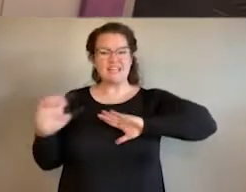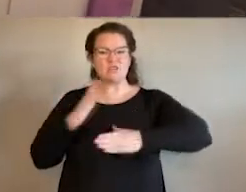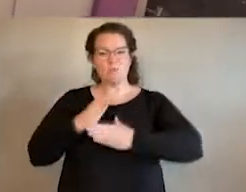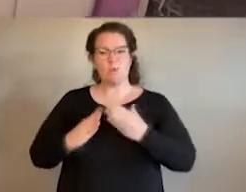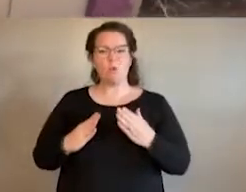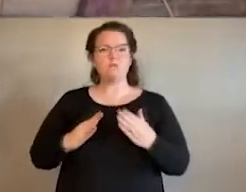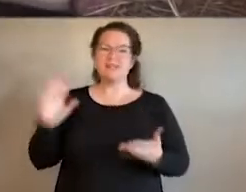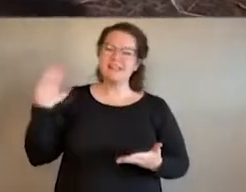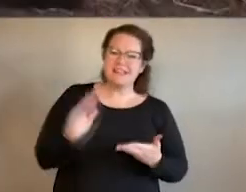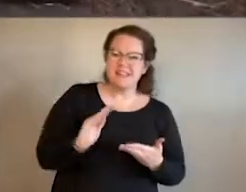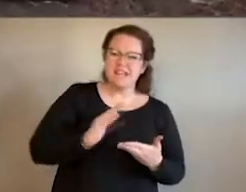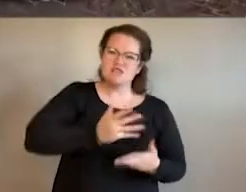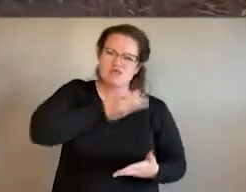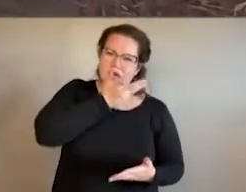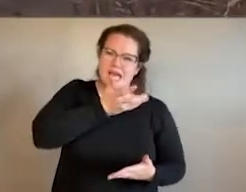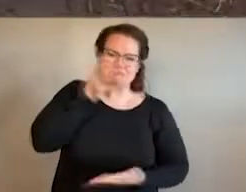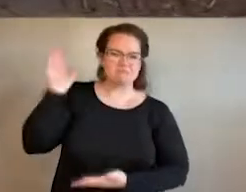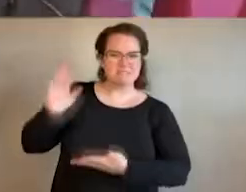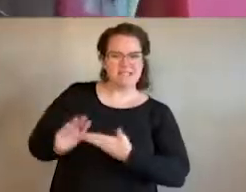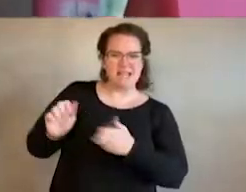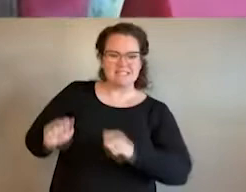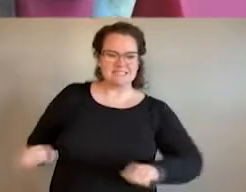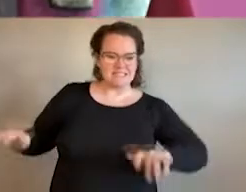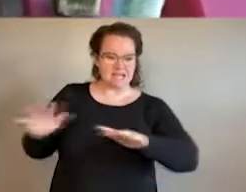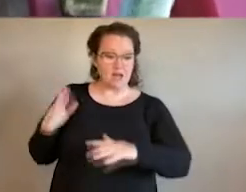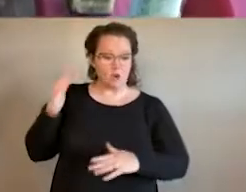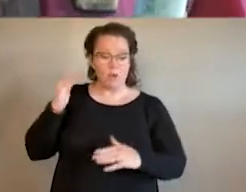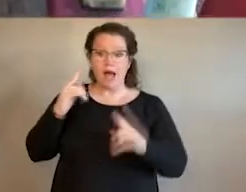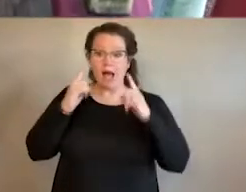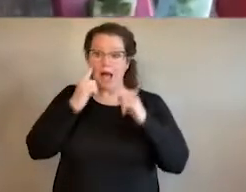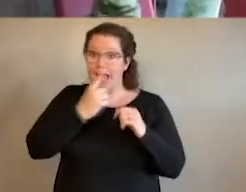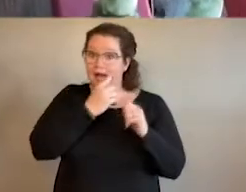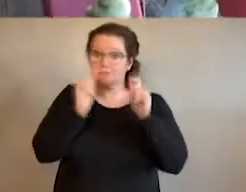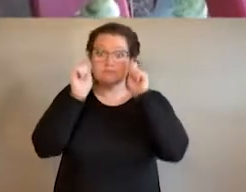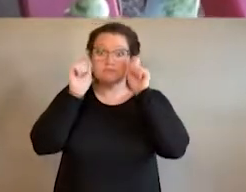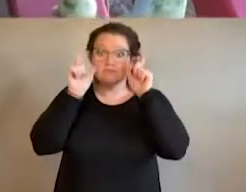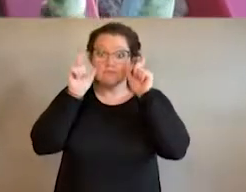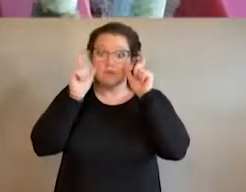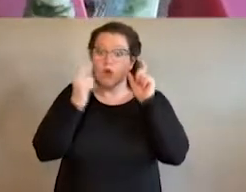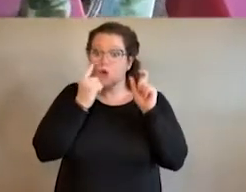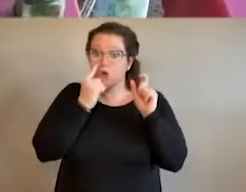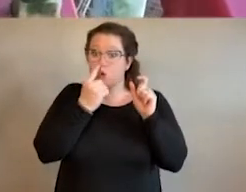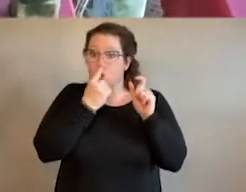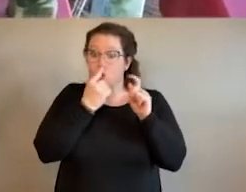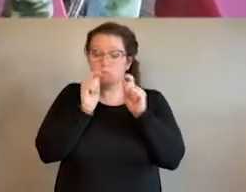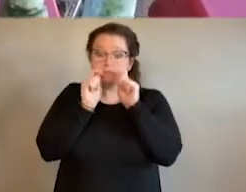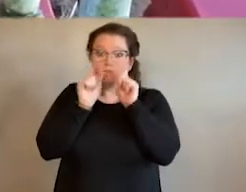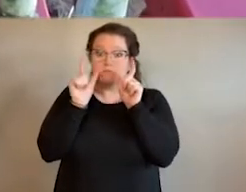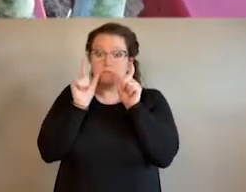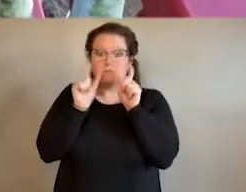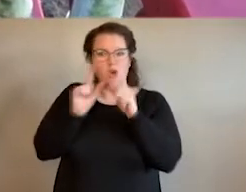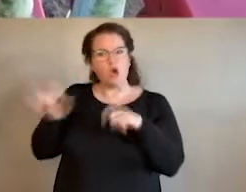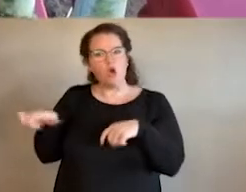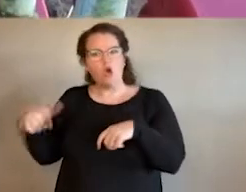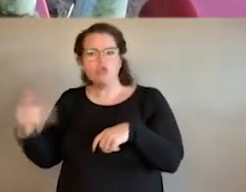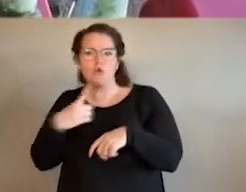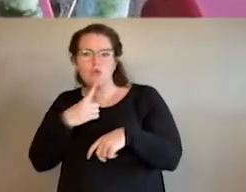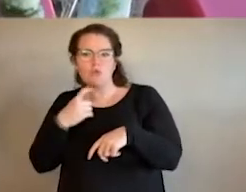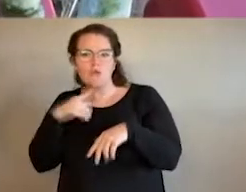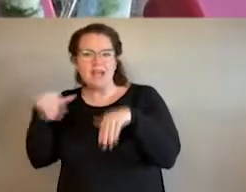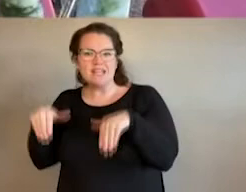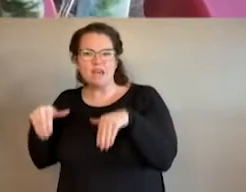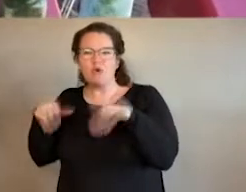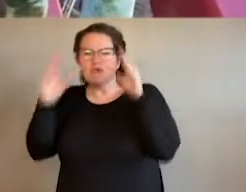less sand, which is why he's got the very open eyes, kind of open nose, all that stuff. Whereas our red kangaroos, they've got very squinty eyes,